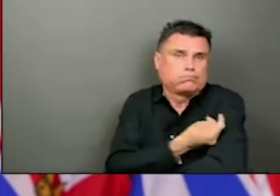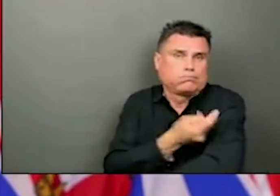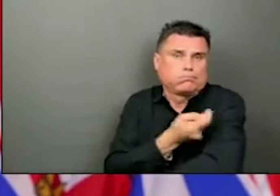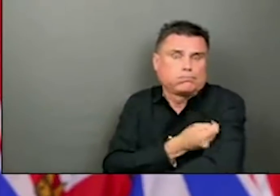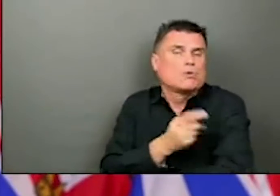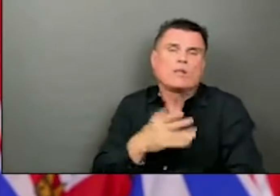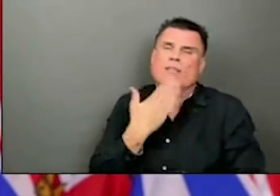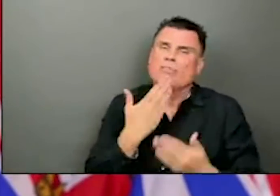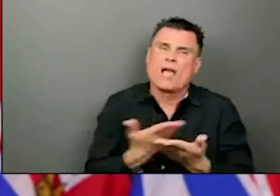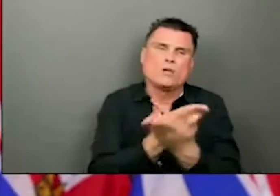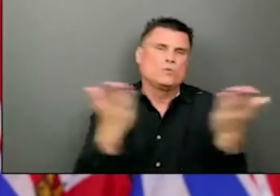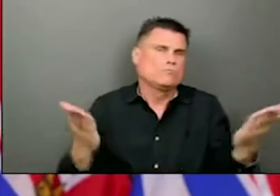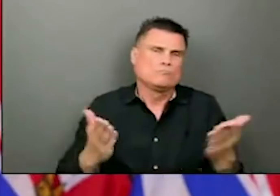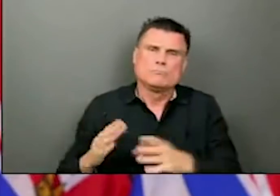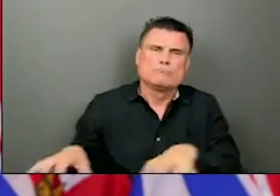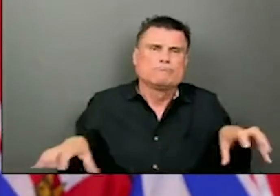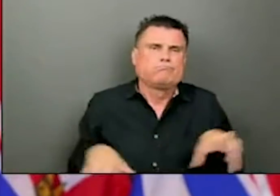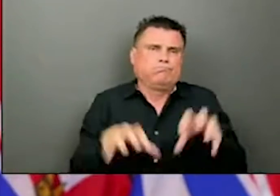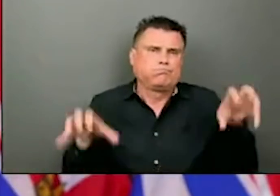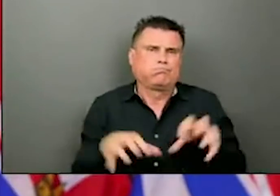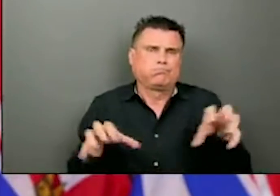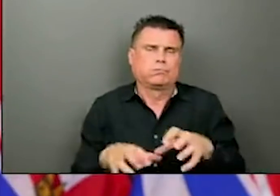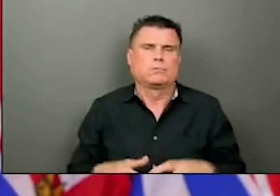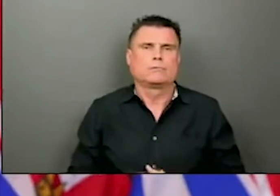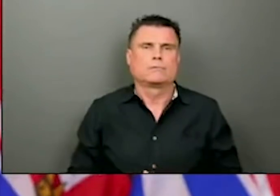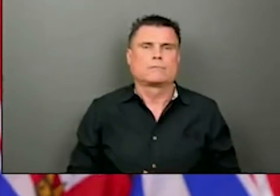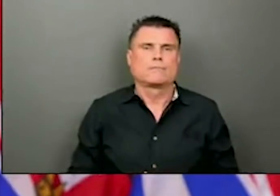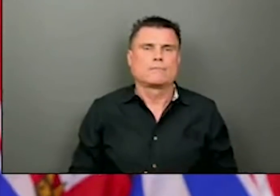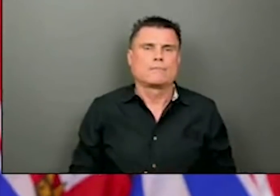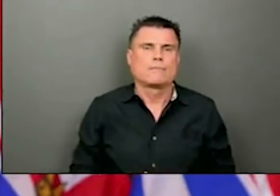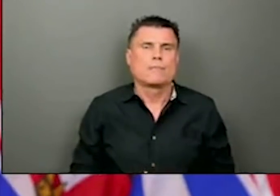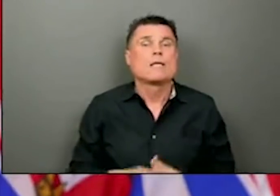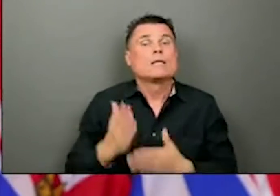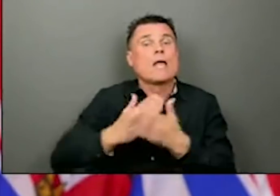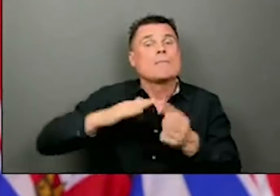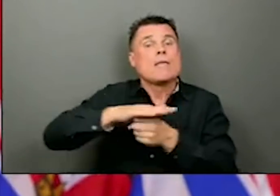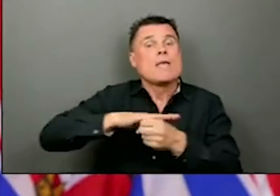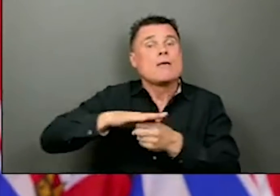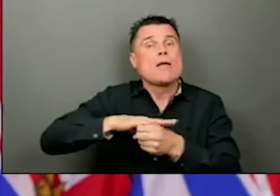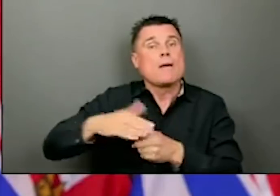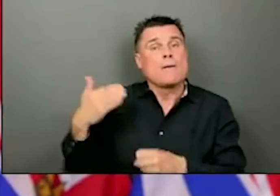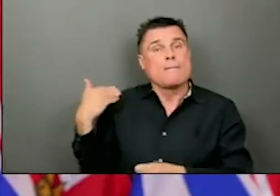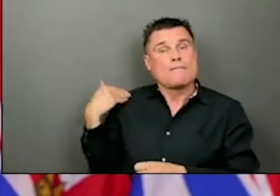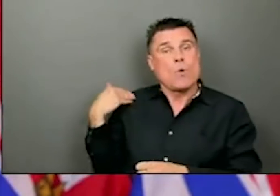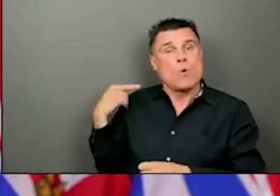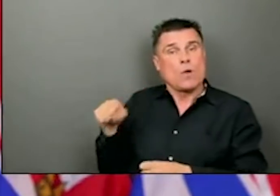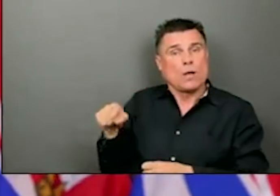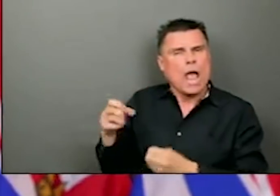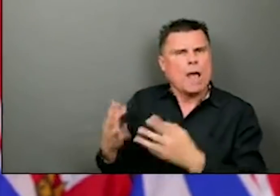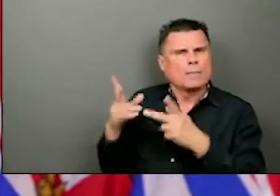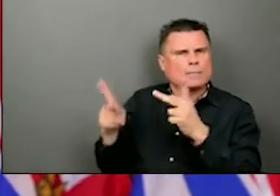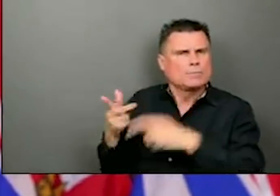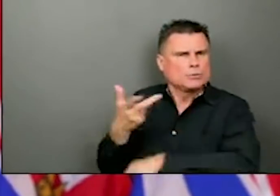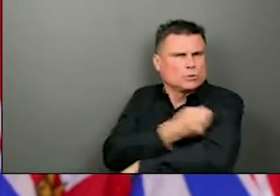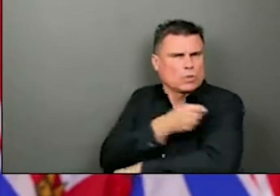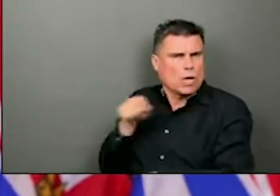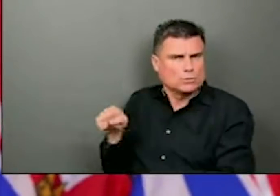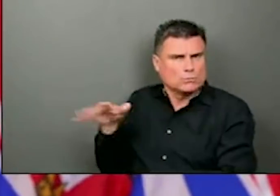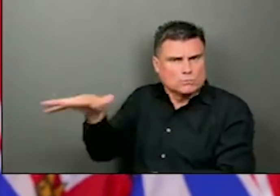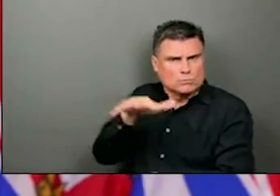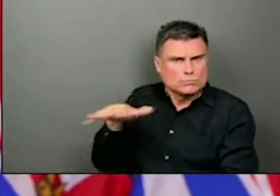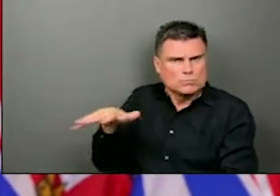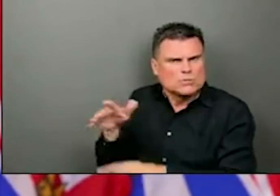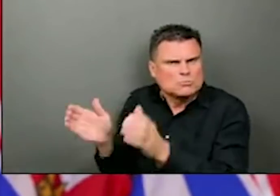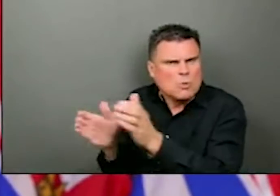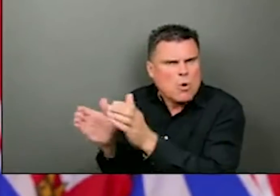address areas where we had not previously had a high level of immunization, and to increase it in the coming weeks, and public health is working hard on that.